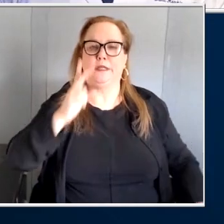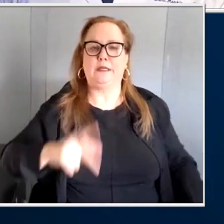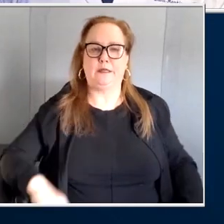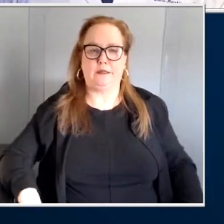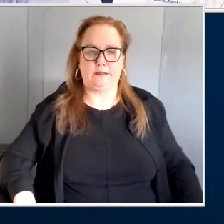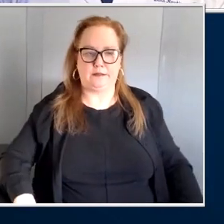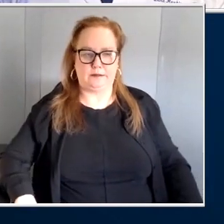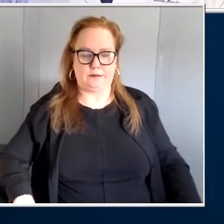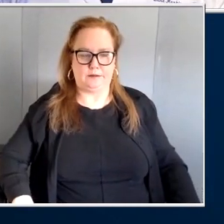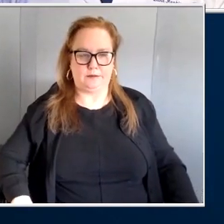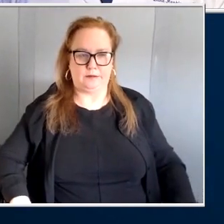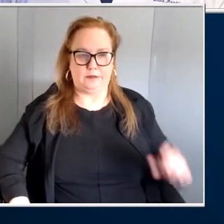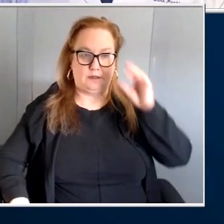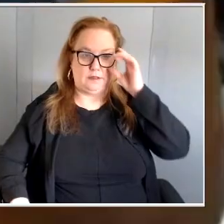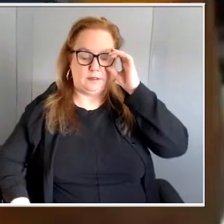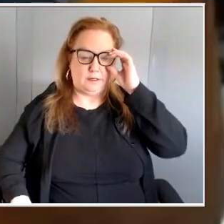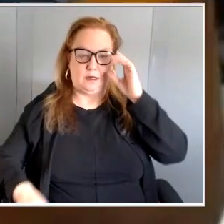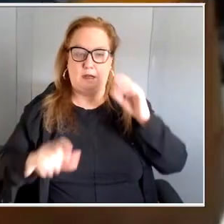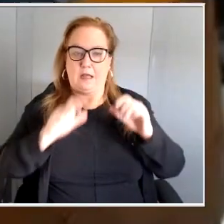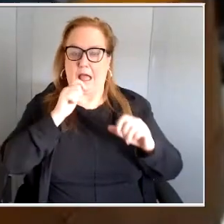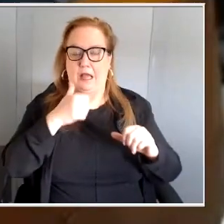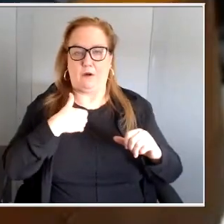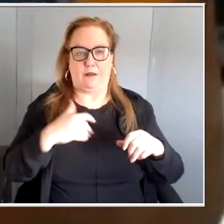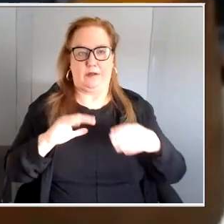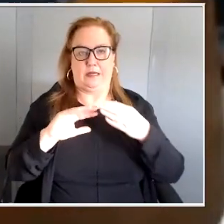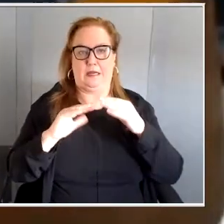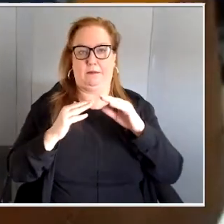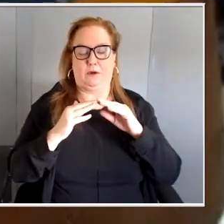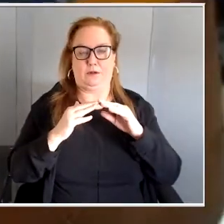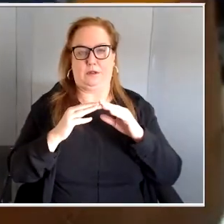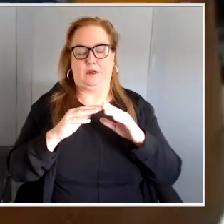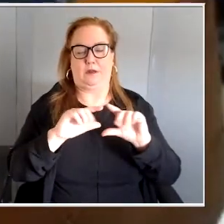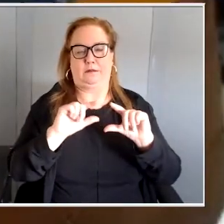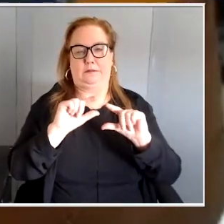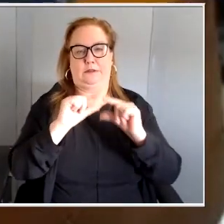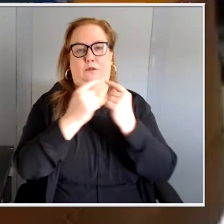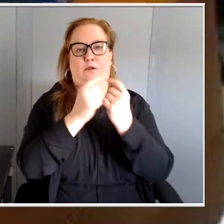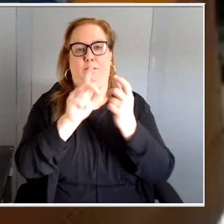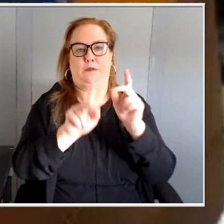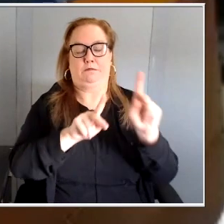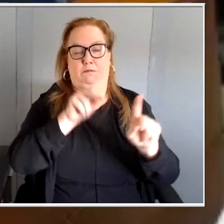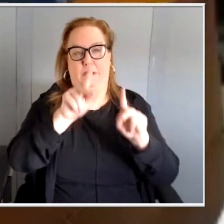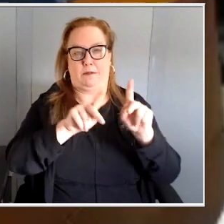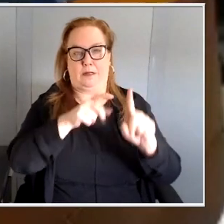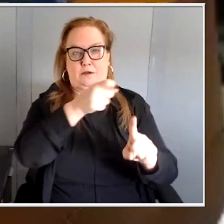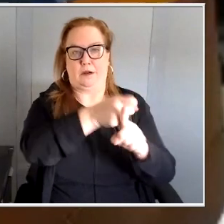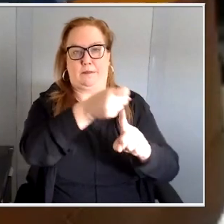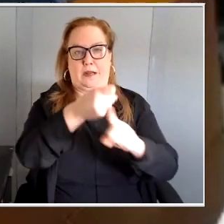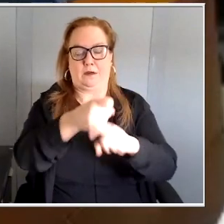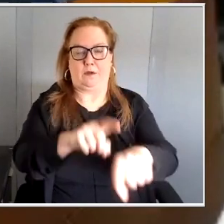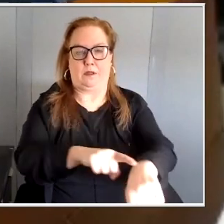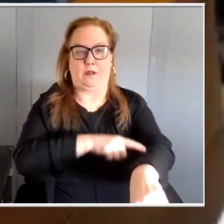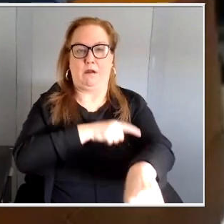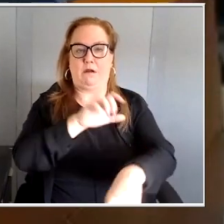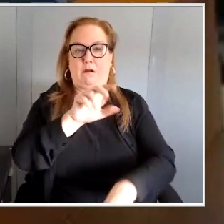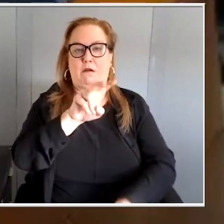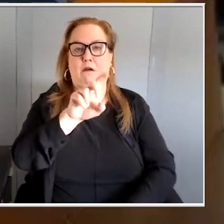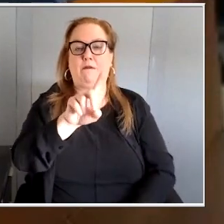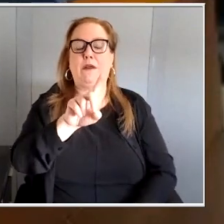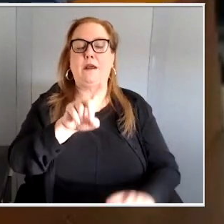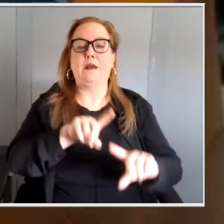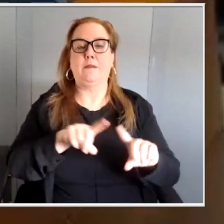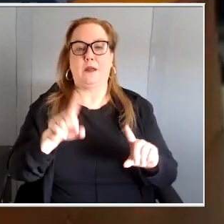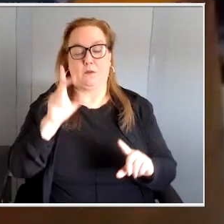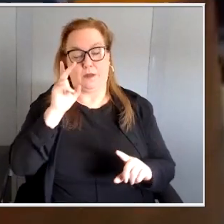Yeah, I mean, I don't have any stats on whether or not certain populations are disproportionately impacted with long COVID, but certainly we